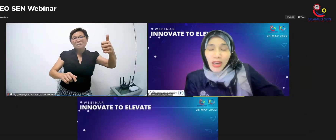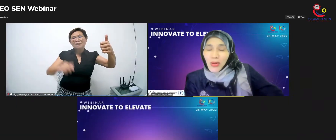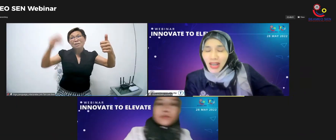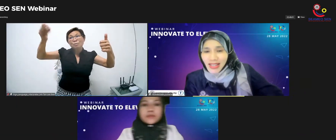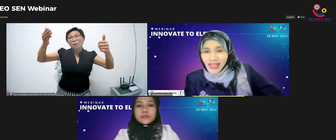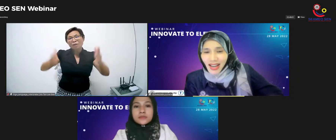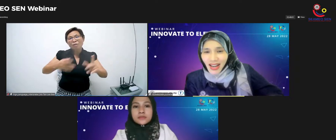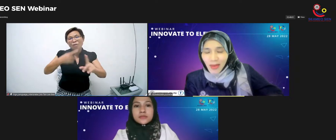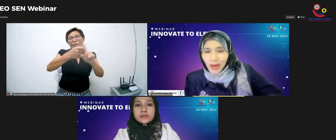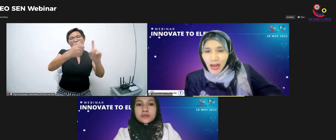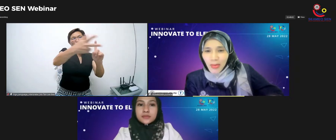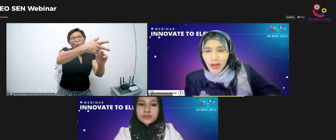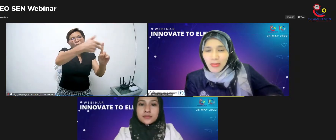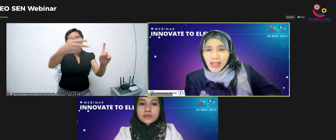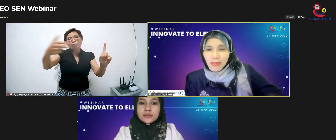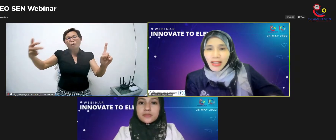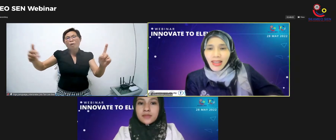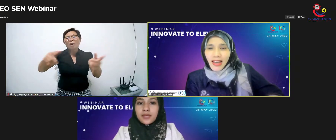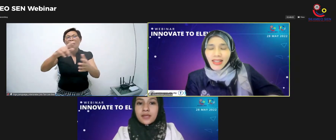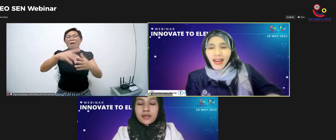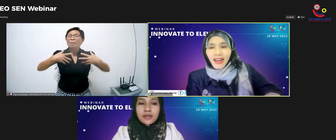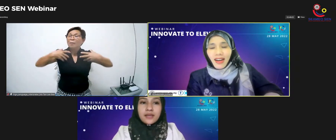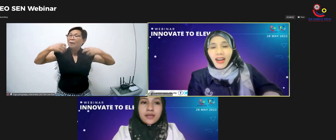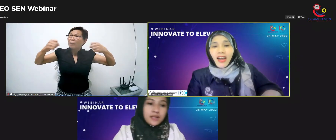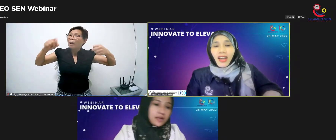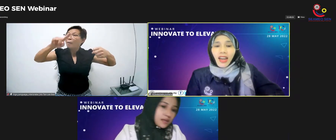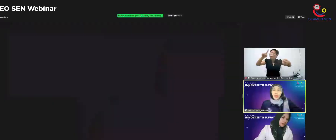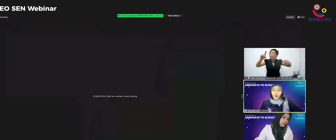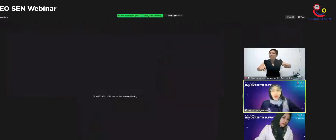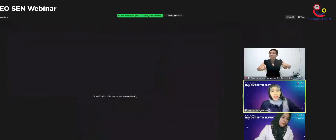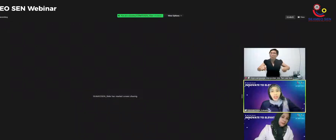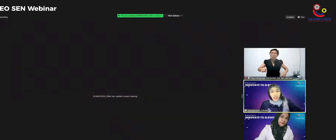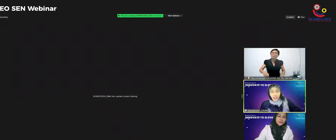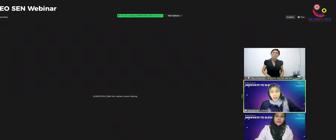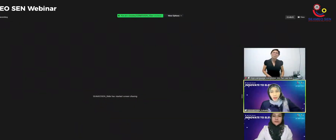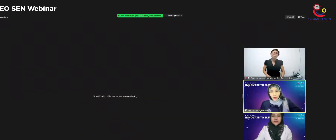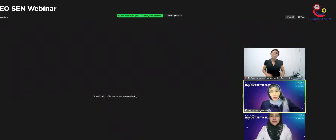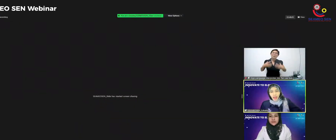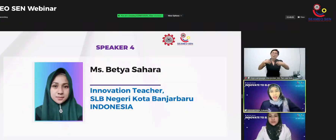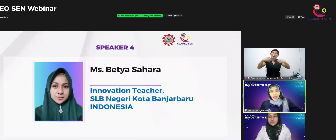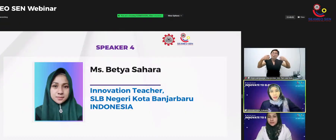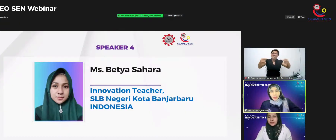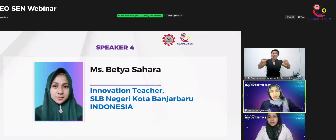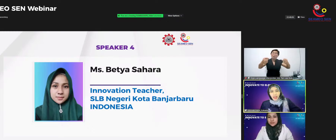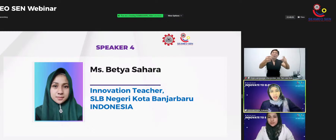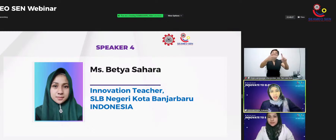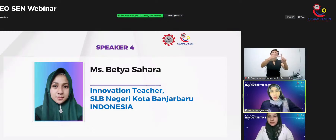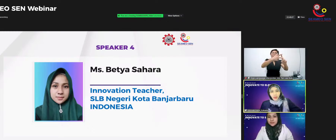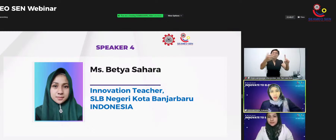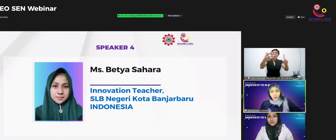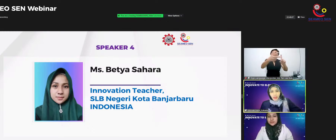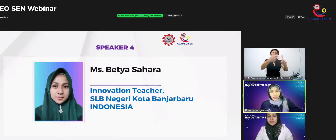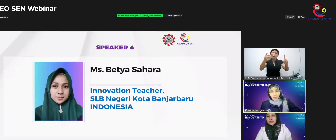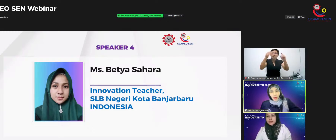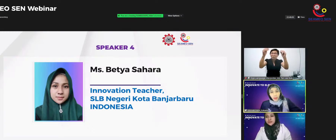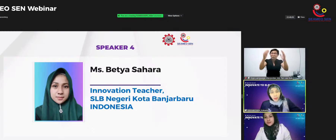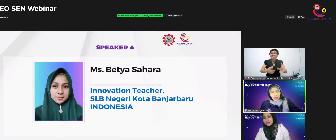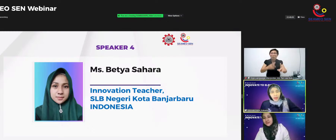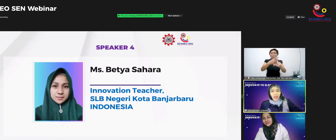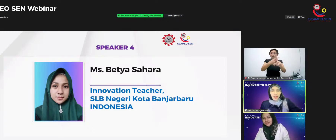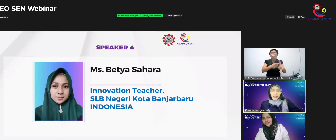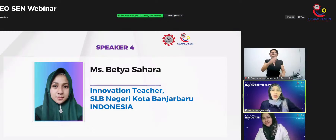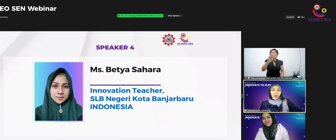from Indonesia. Apa khabar, Miss Betia Sahara, an innovation teacher from SLB Negeri Kota